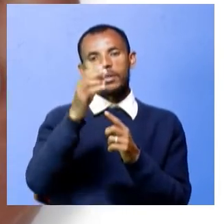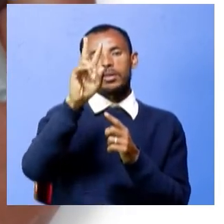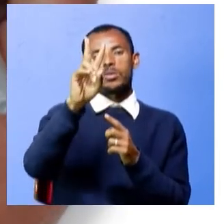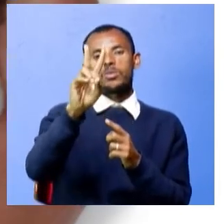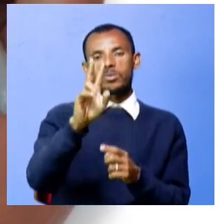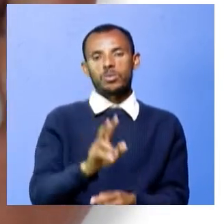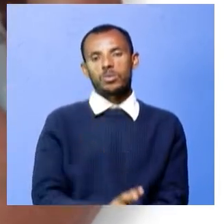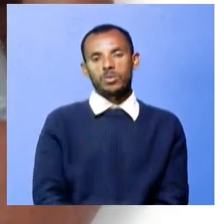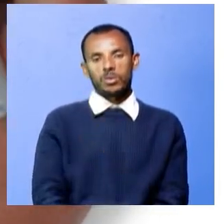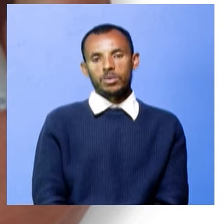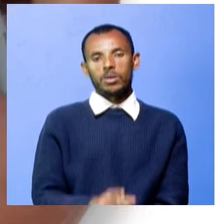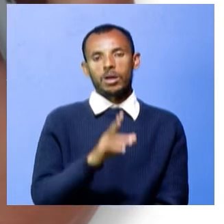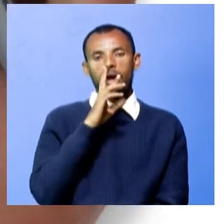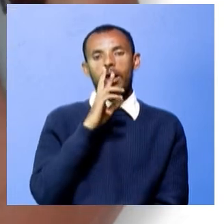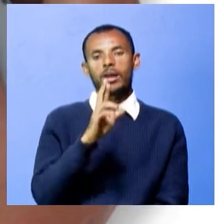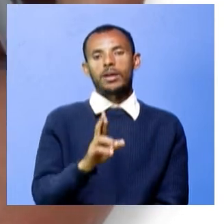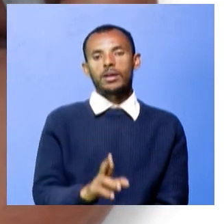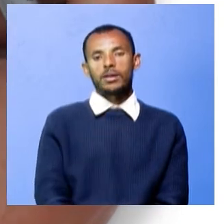event 2 are